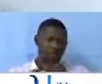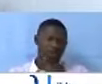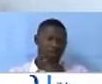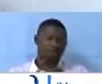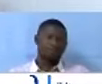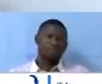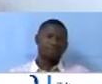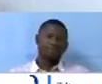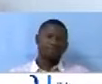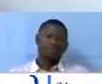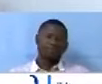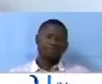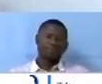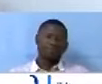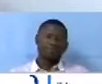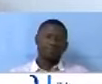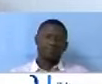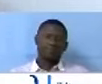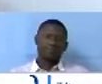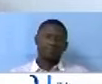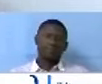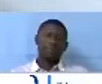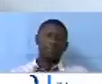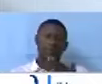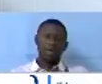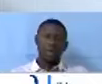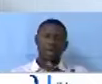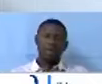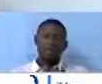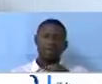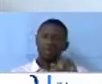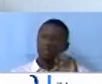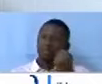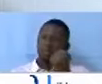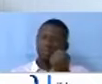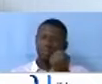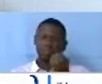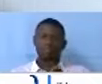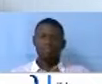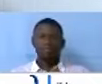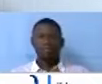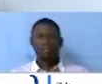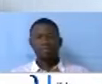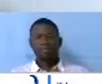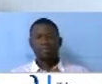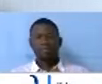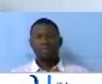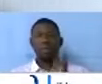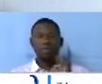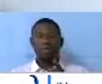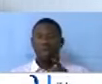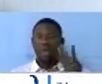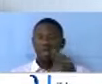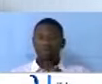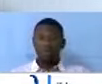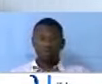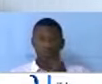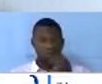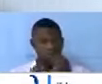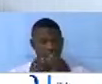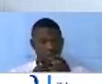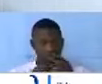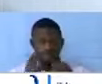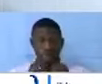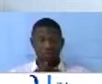This is why I have it very tough hard. But if you don't say it, it will remain with